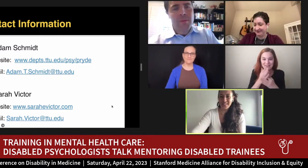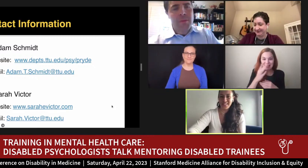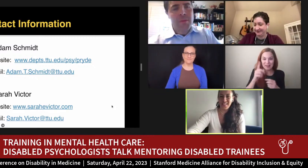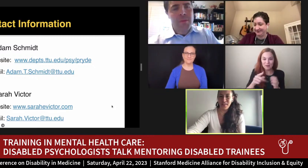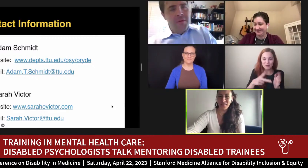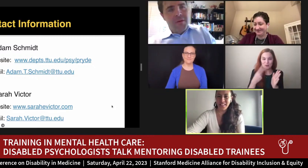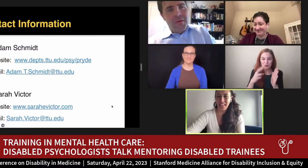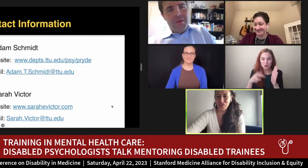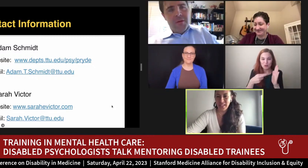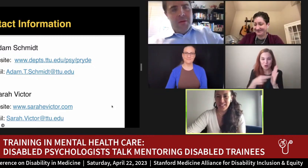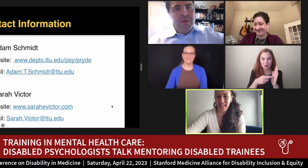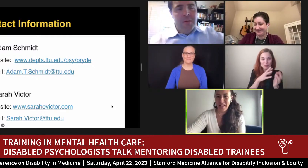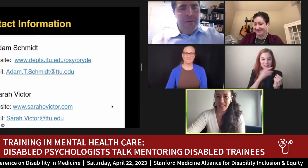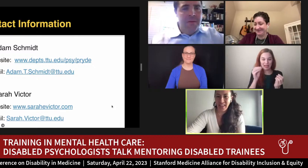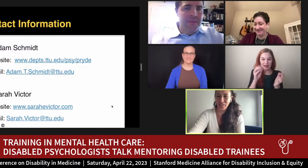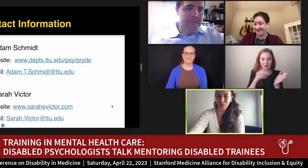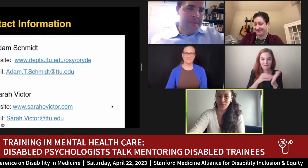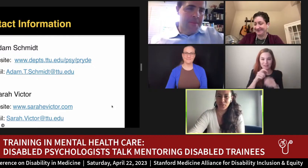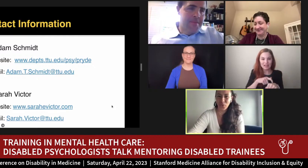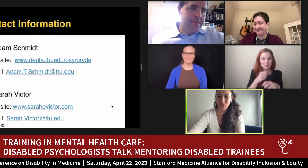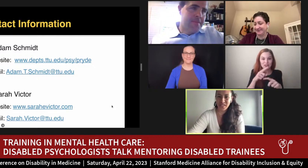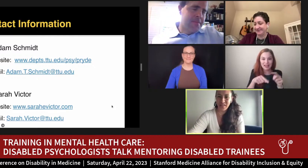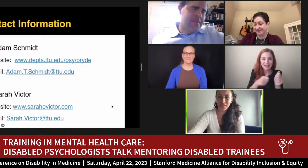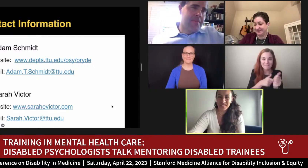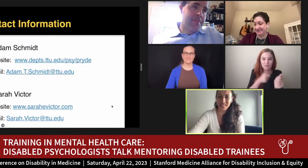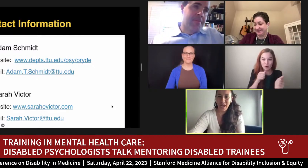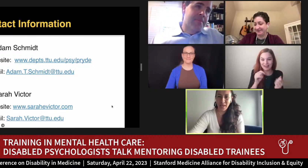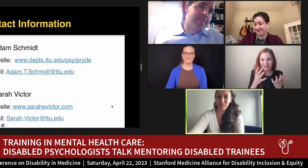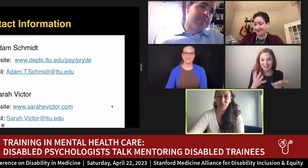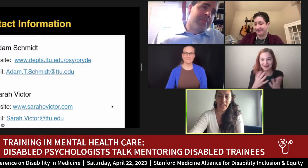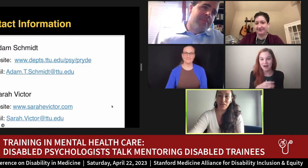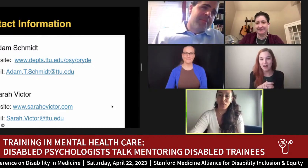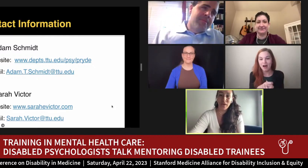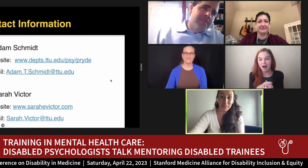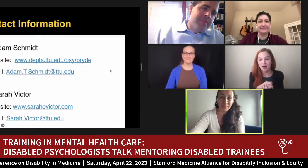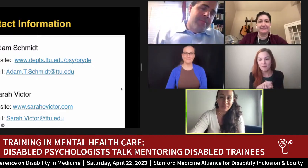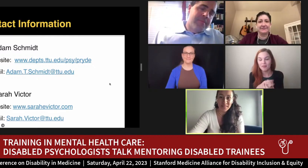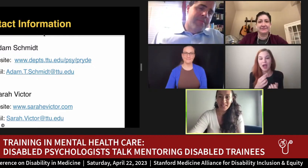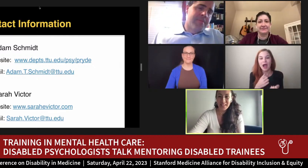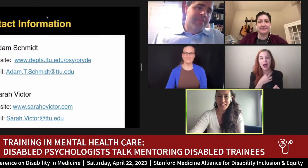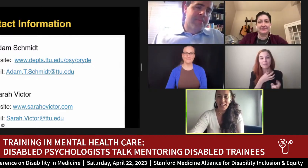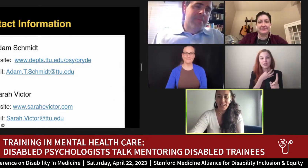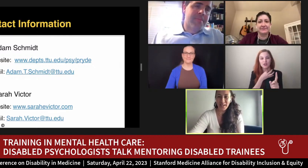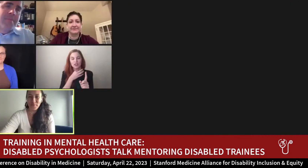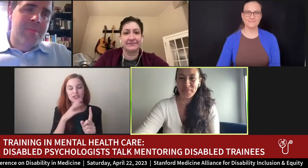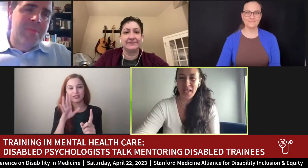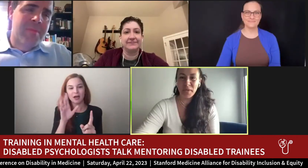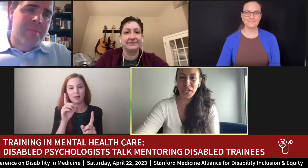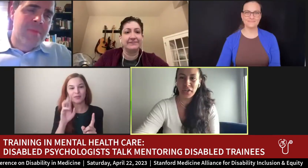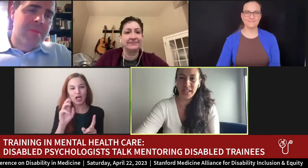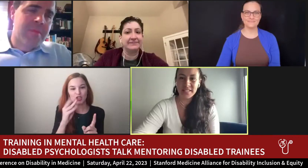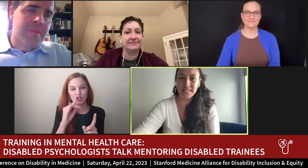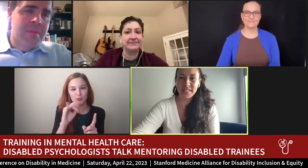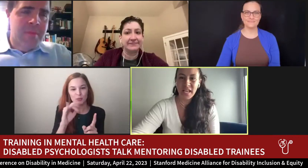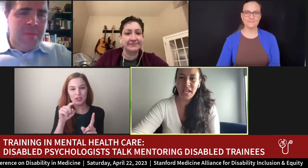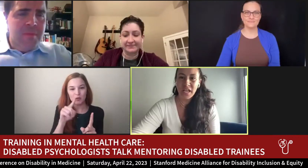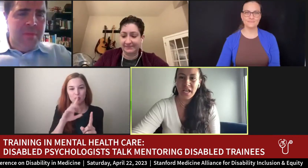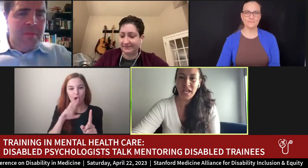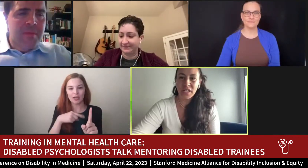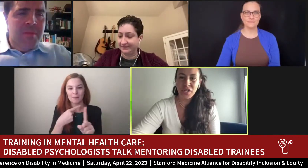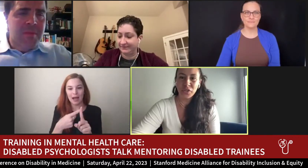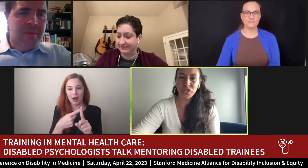Wonderful. Yes, it's definitely tricky to navigate through those rules, and oftentimes you can't avoid it. I'm